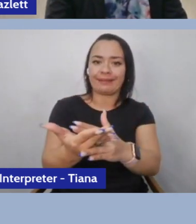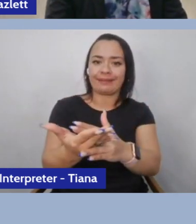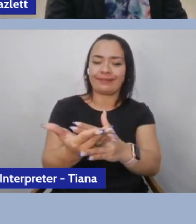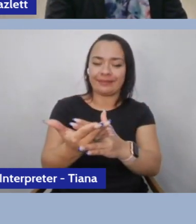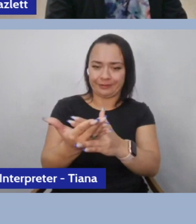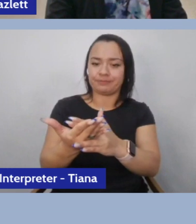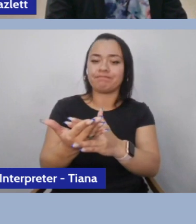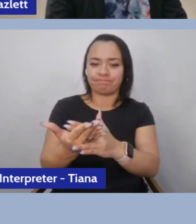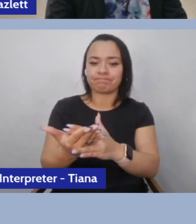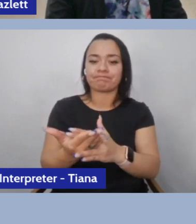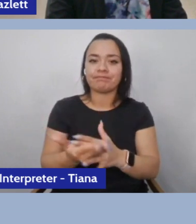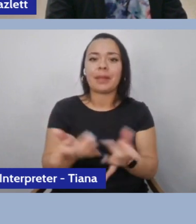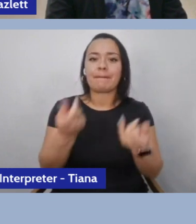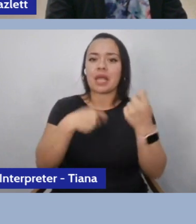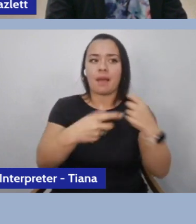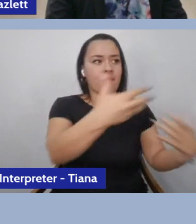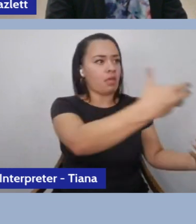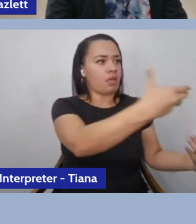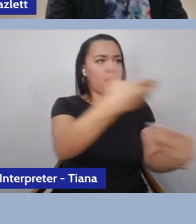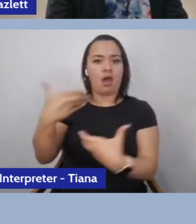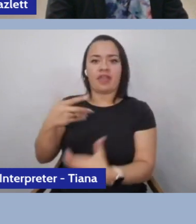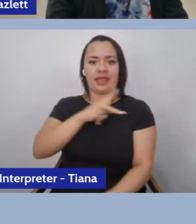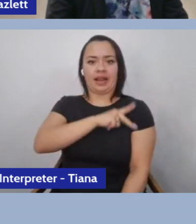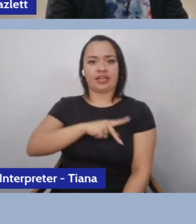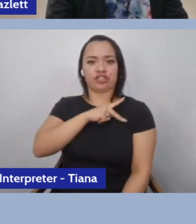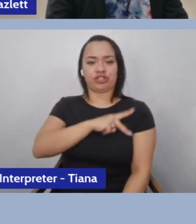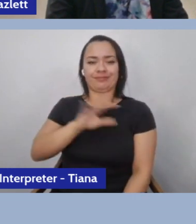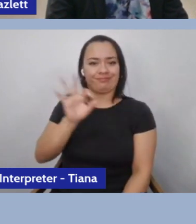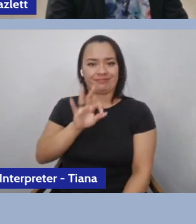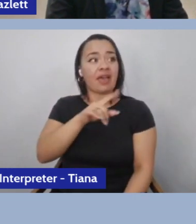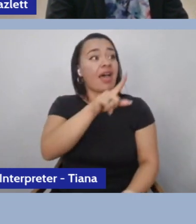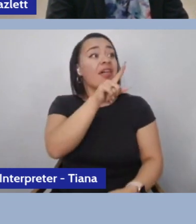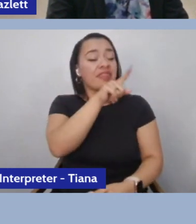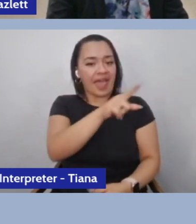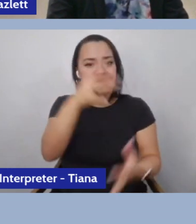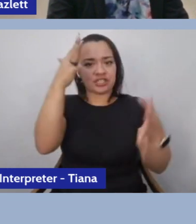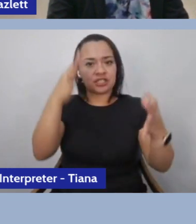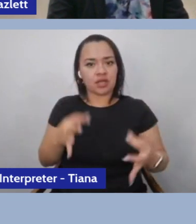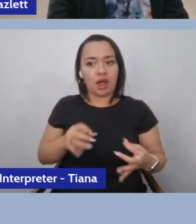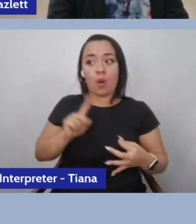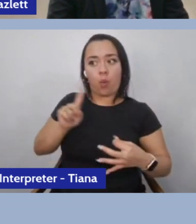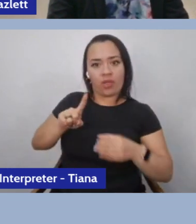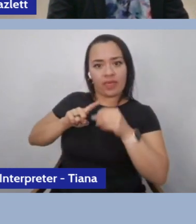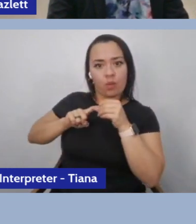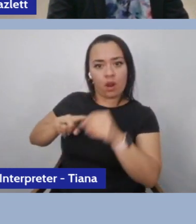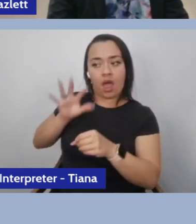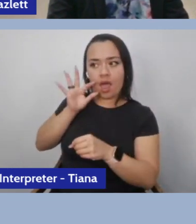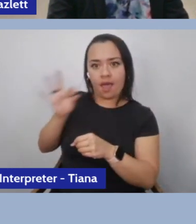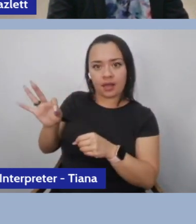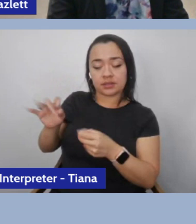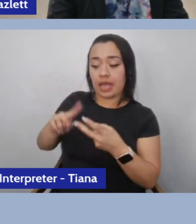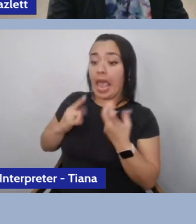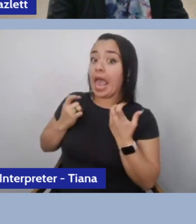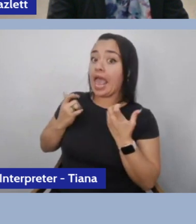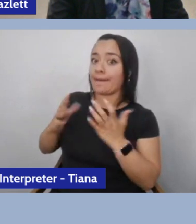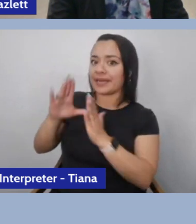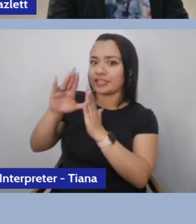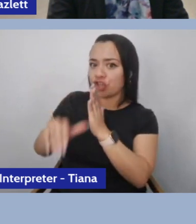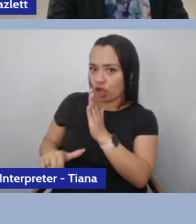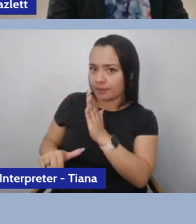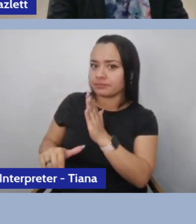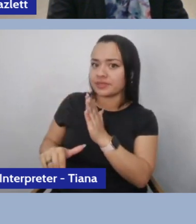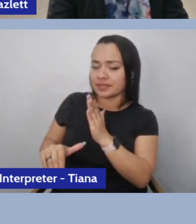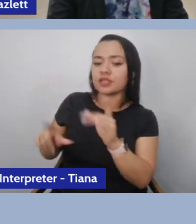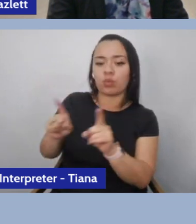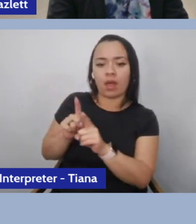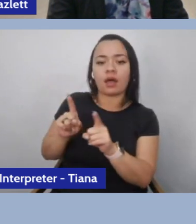The clinician decides what is asked, how many times it's asked, if there's, let's say, a question that they want to elicit. So this is really